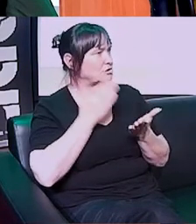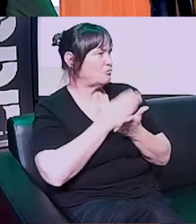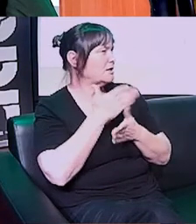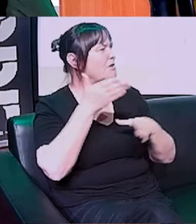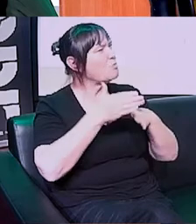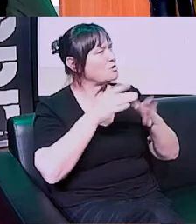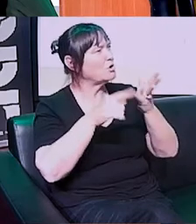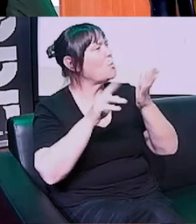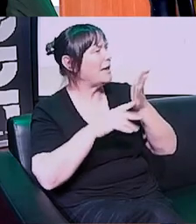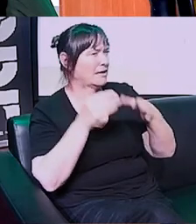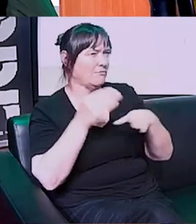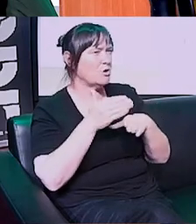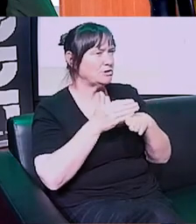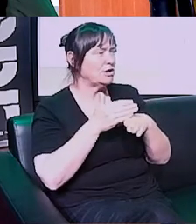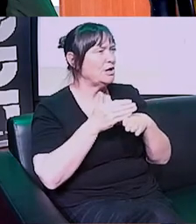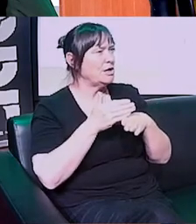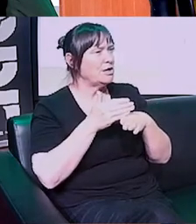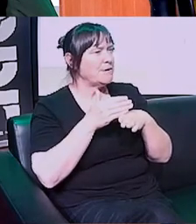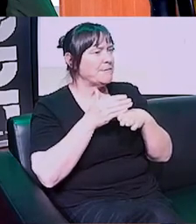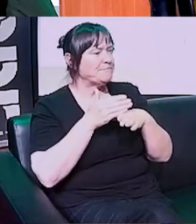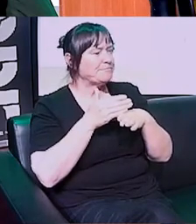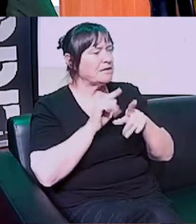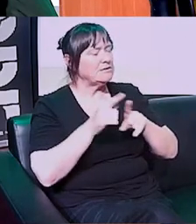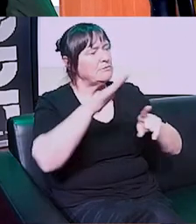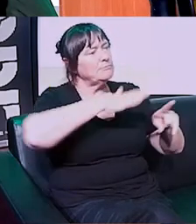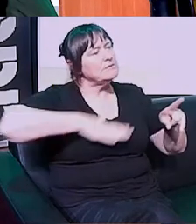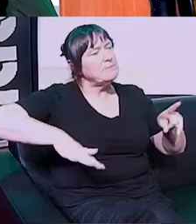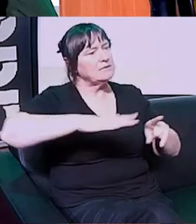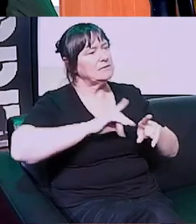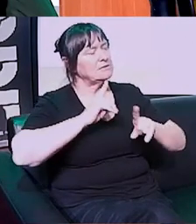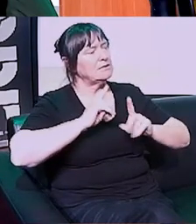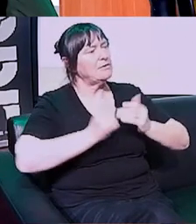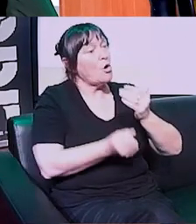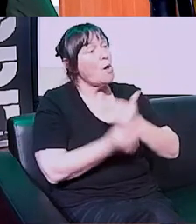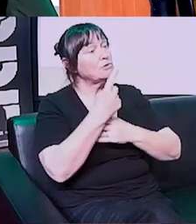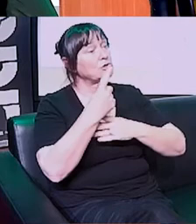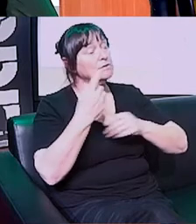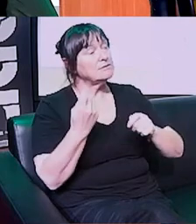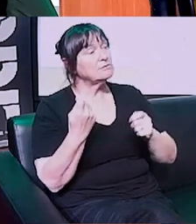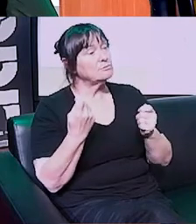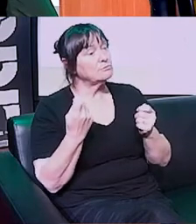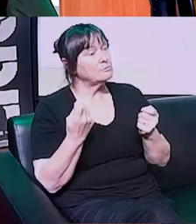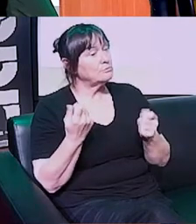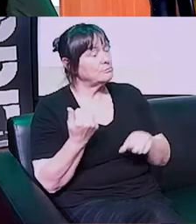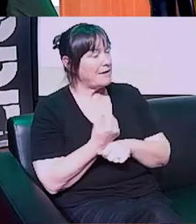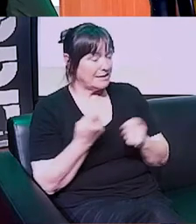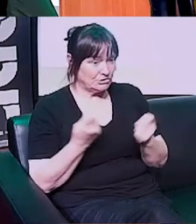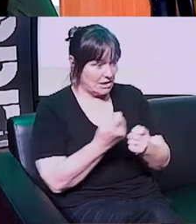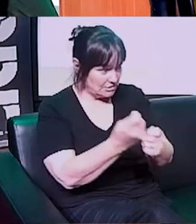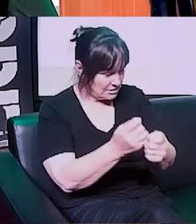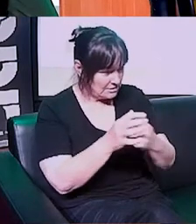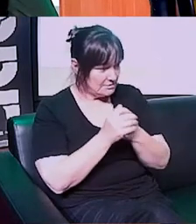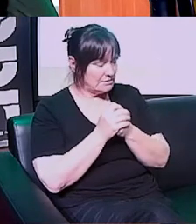kind of stuff. So there are opportunities to make progressive change there. But also there's also opportunities in the NGO space as well. So previously in